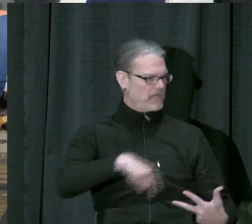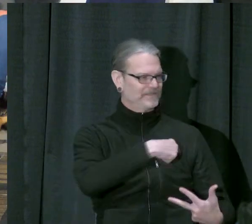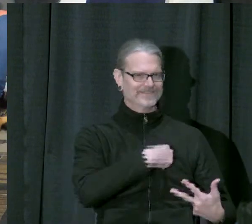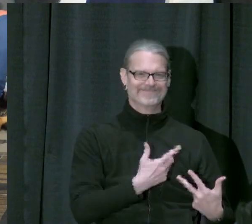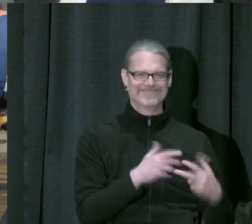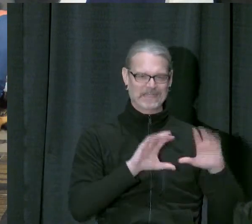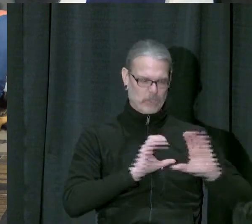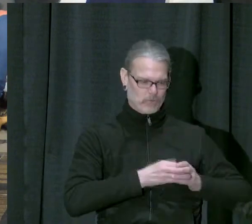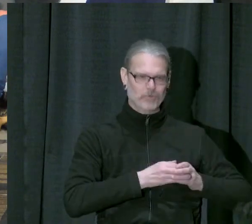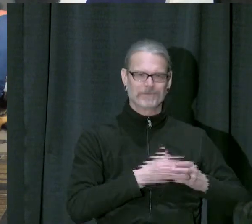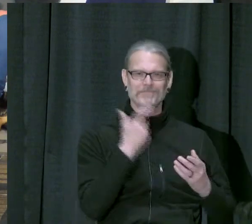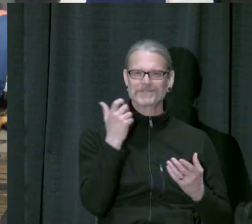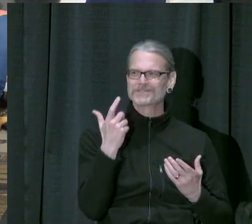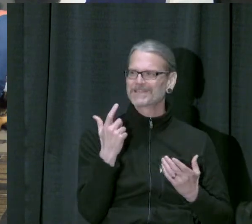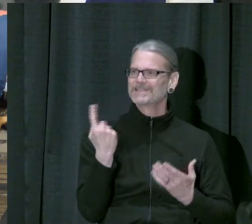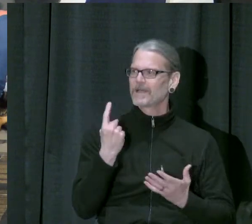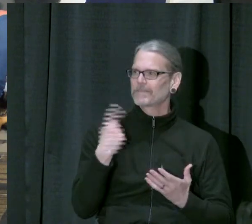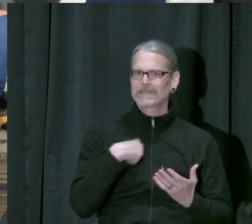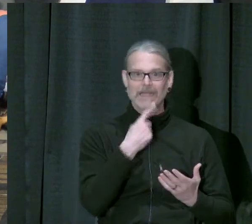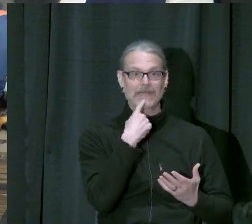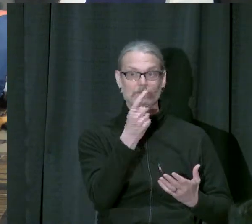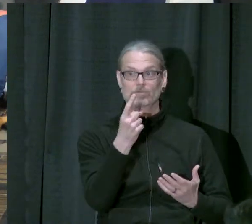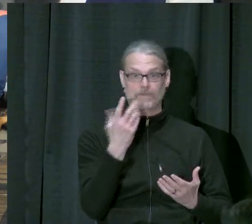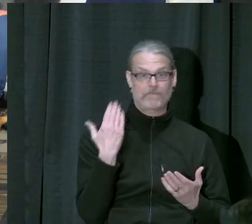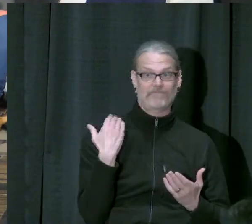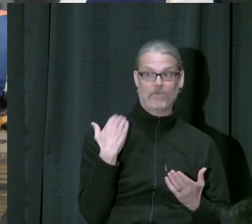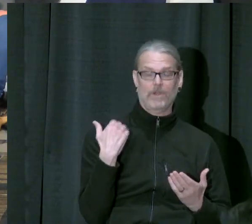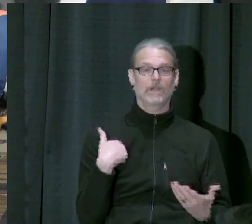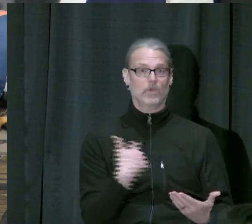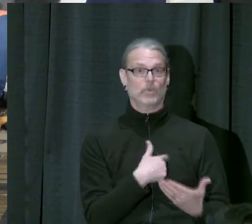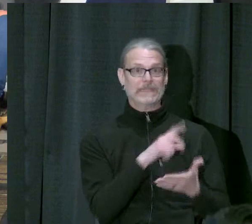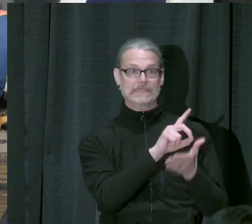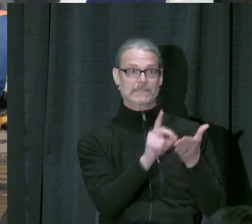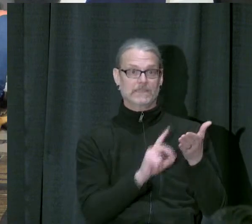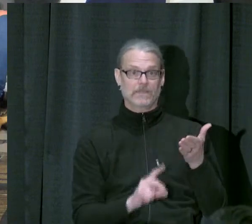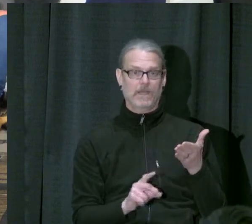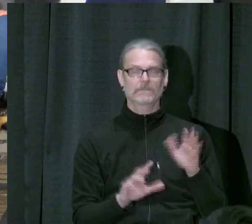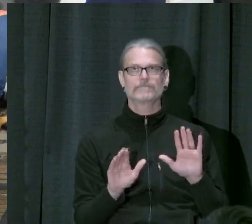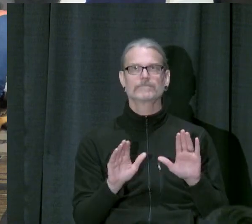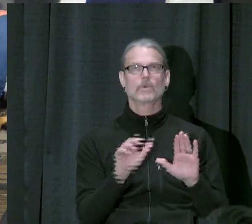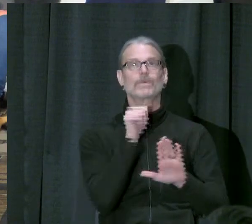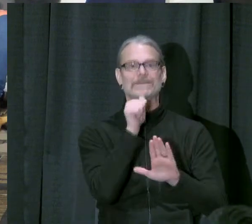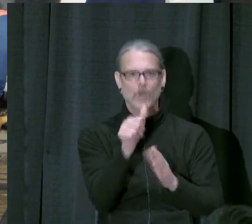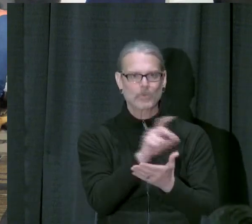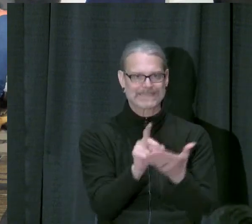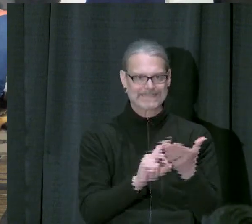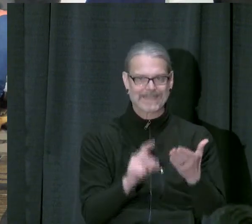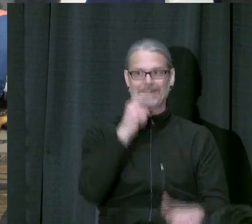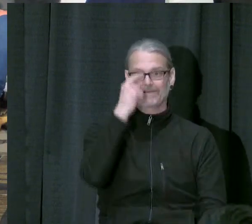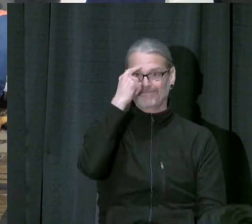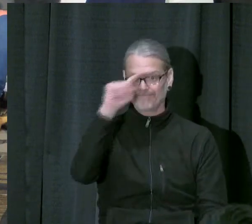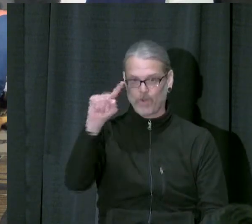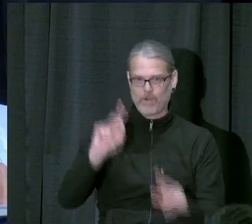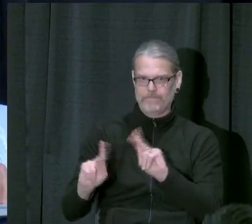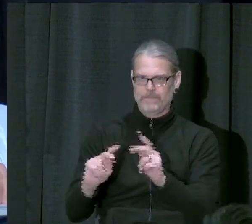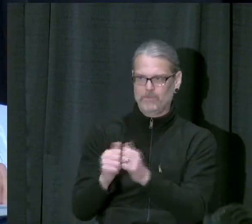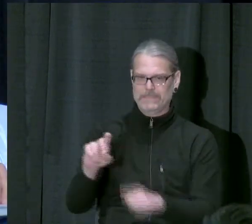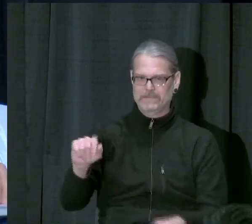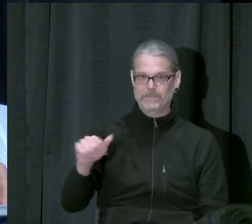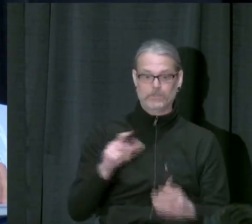think, one of the things that I mentioned earlier is that, we design, we don't design for people with disabilities, we